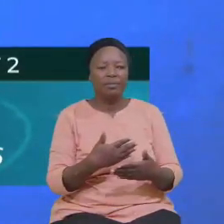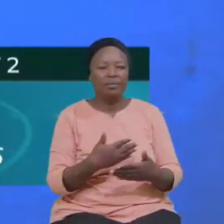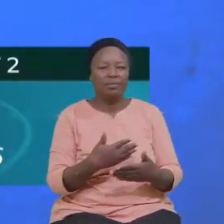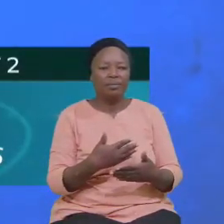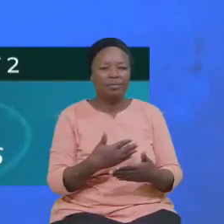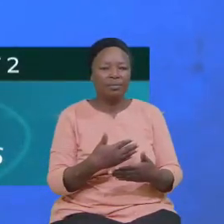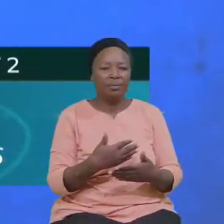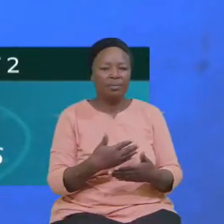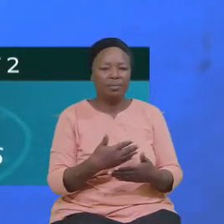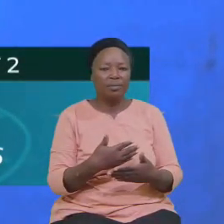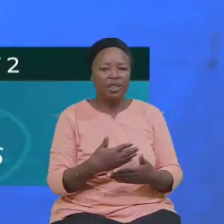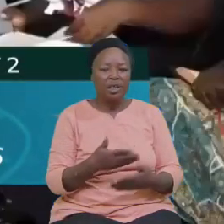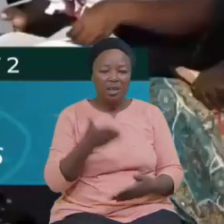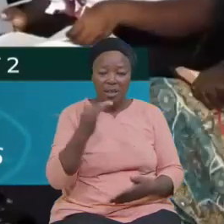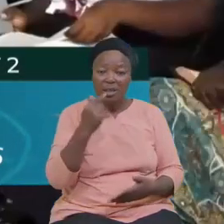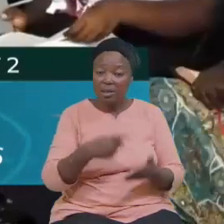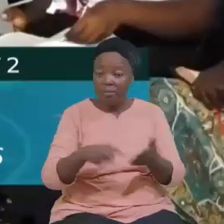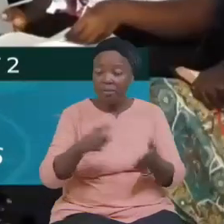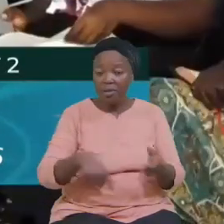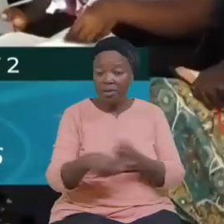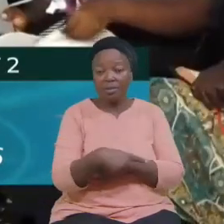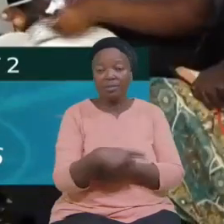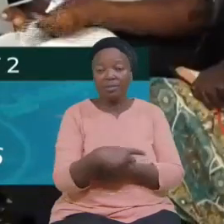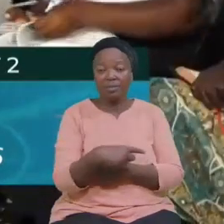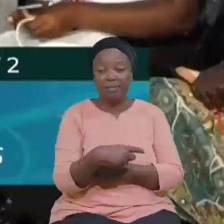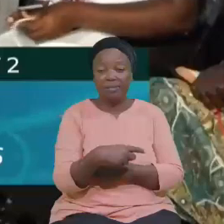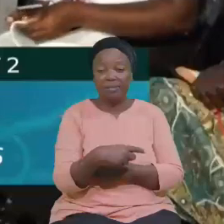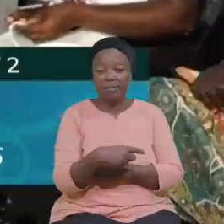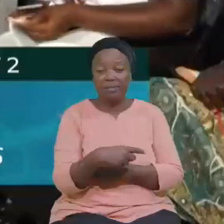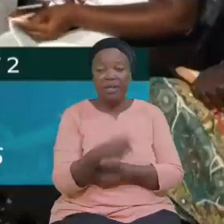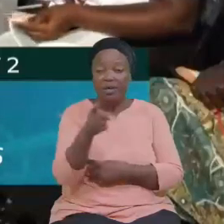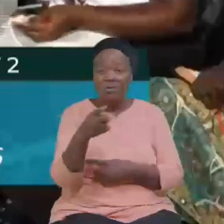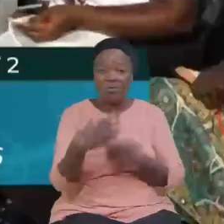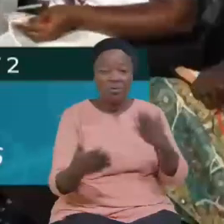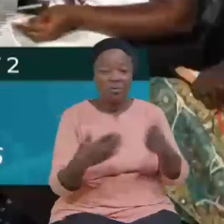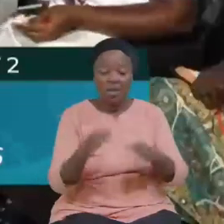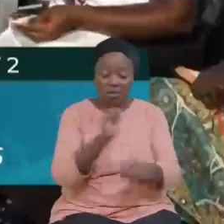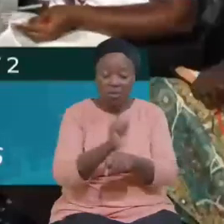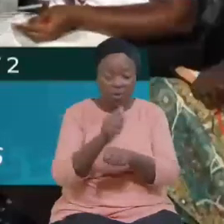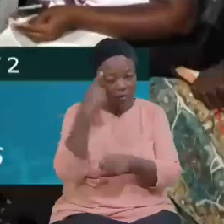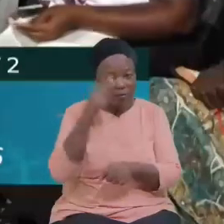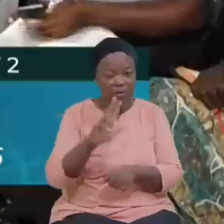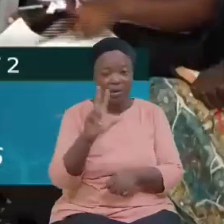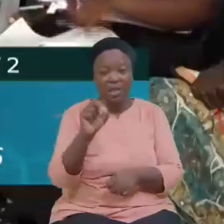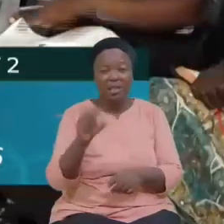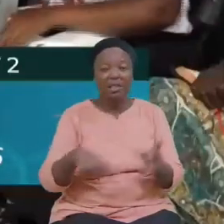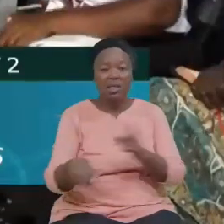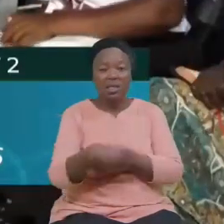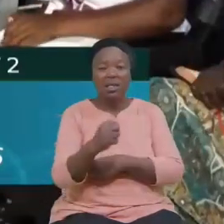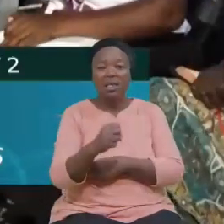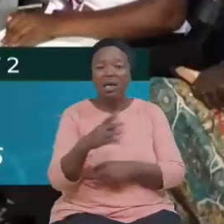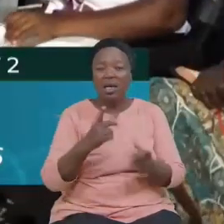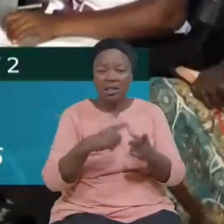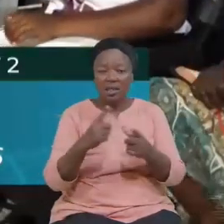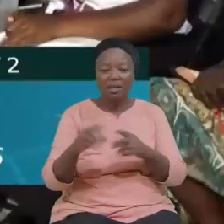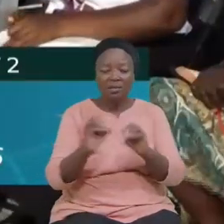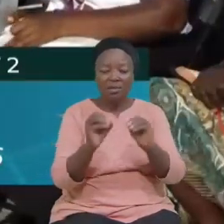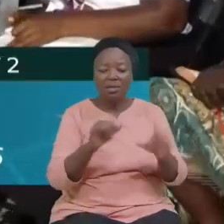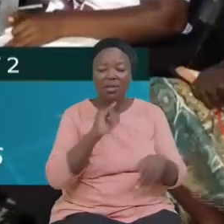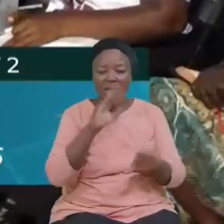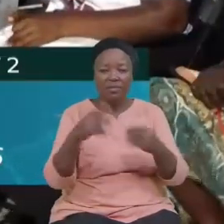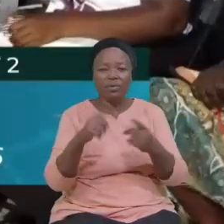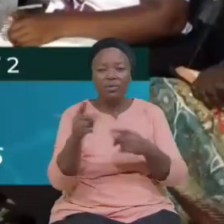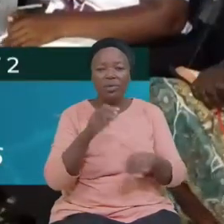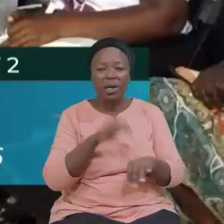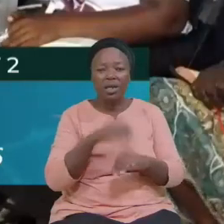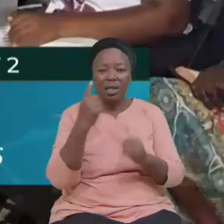There is a payday. You might work for 30 days and then nothing is given at the end of each